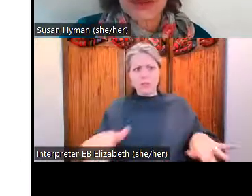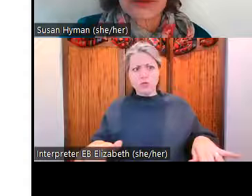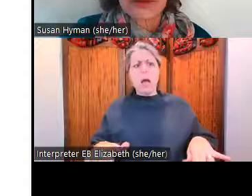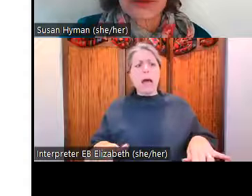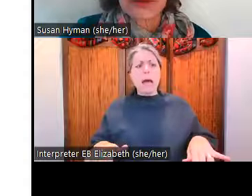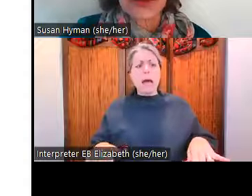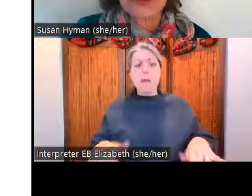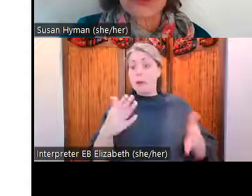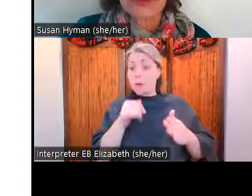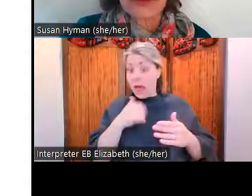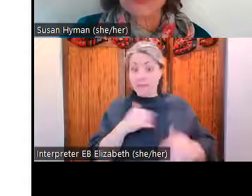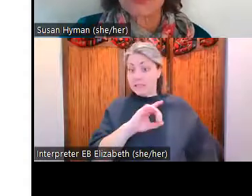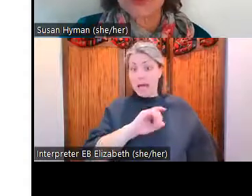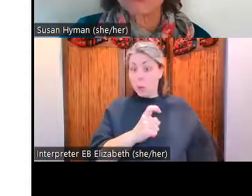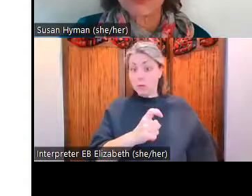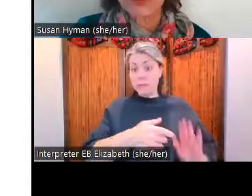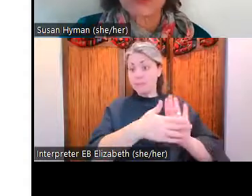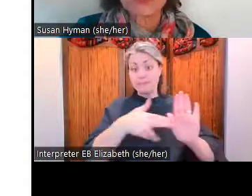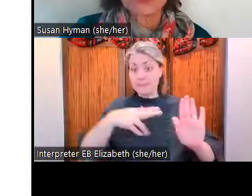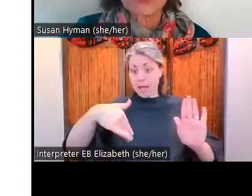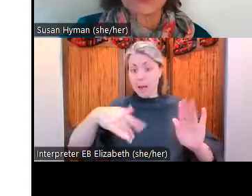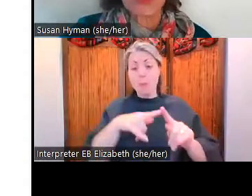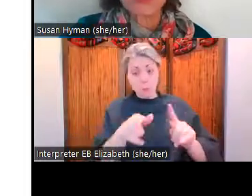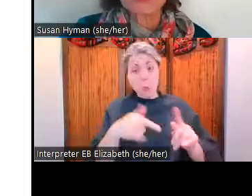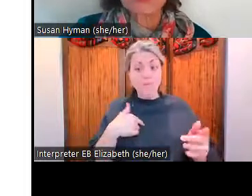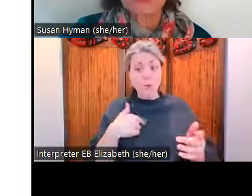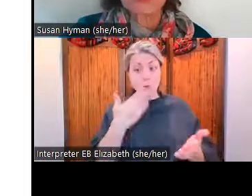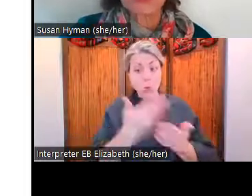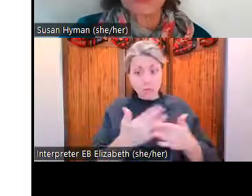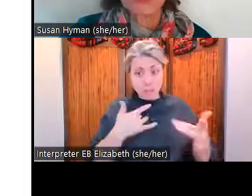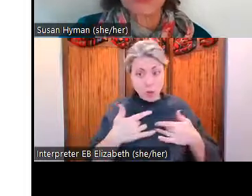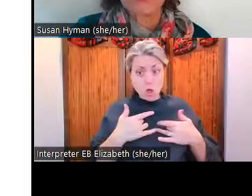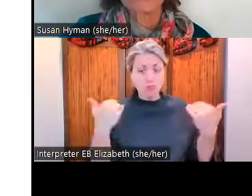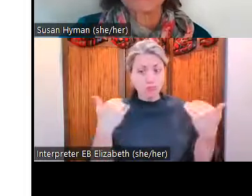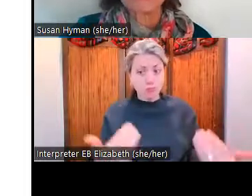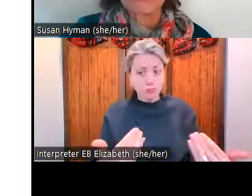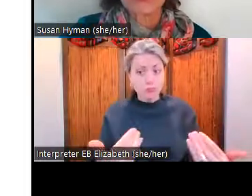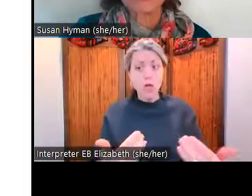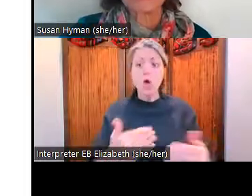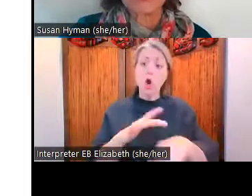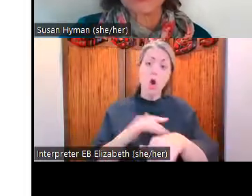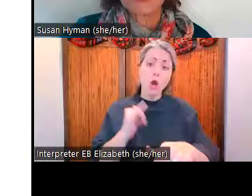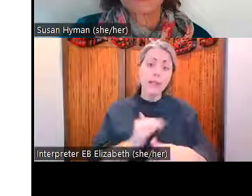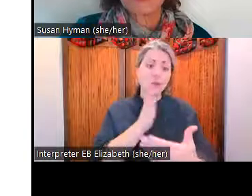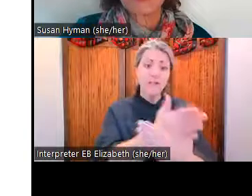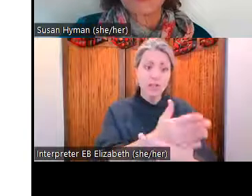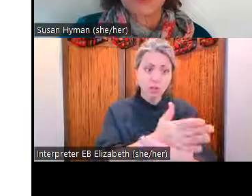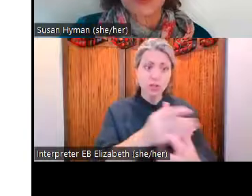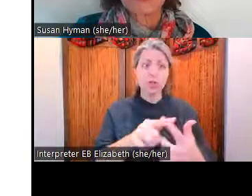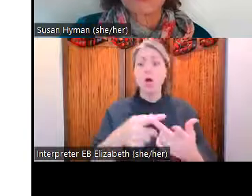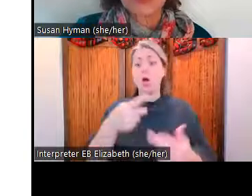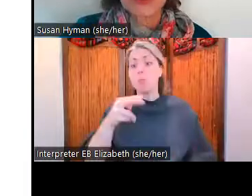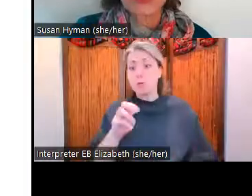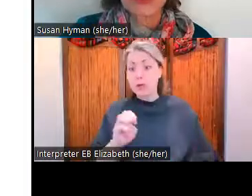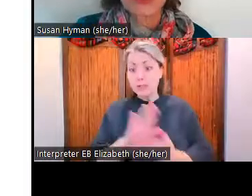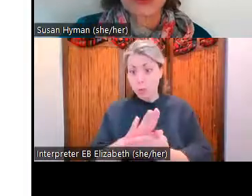autism diagnosis, the concerns are real and valid, and going to early intervention and or preschool